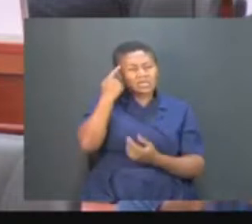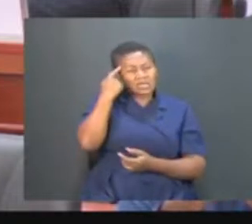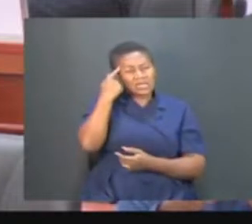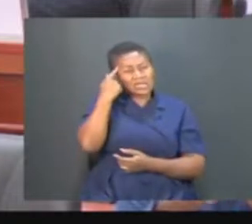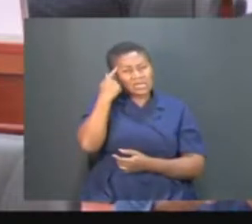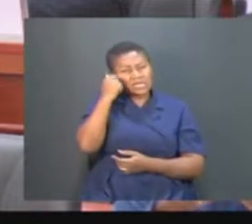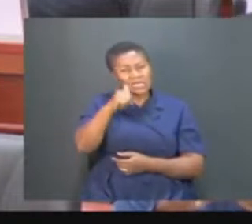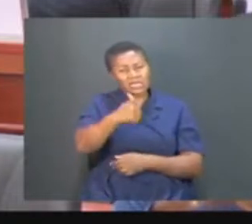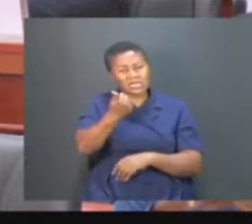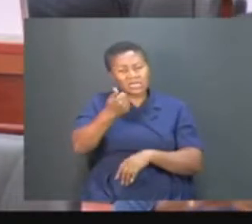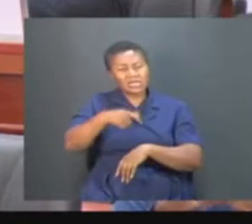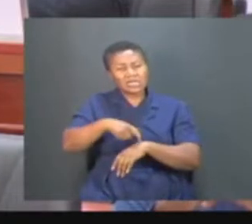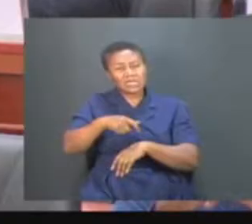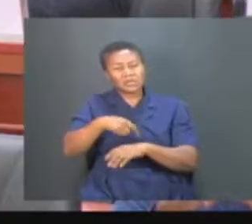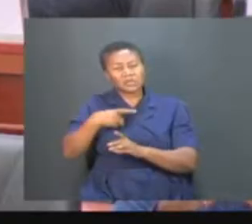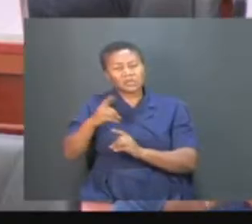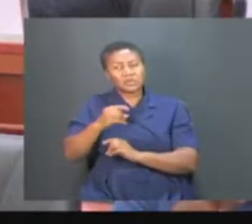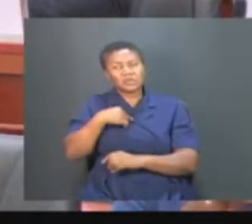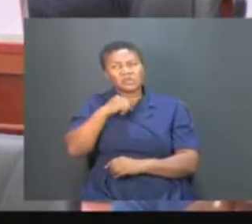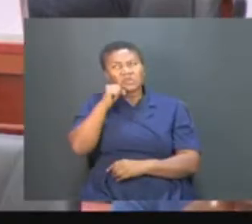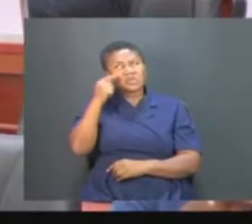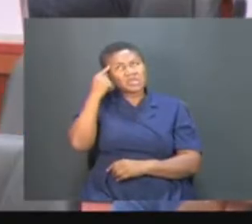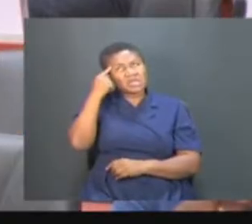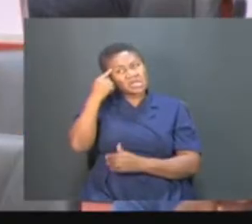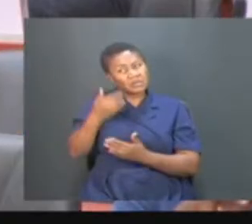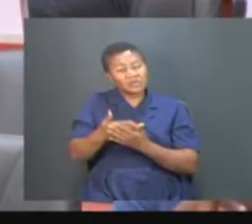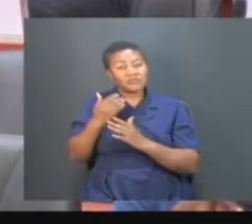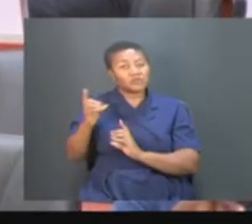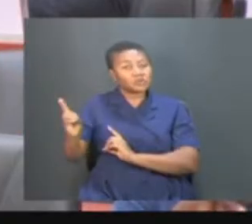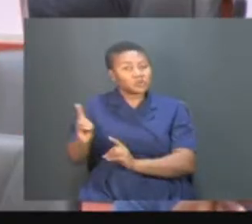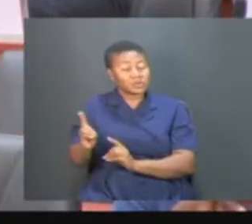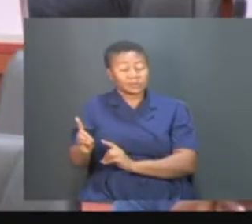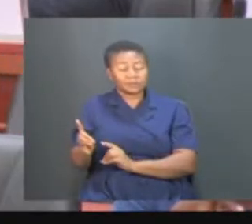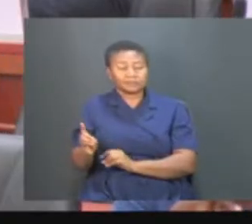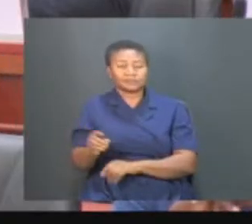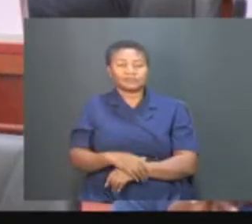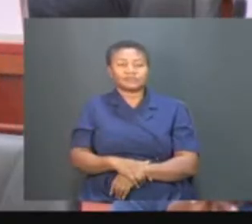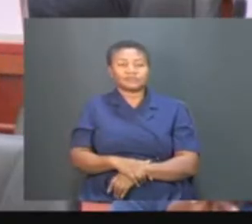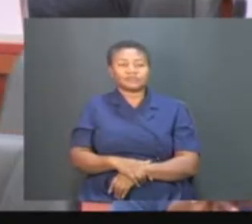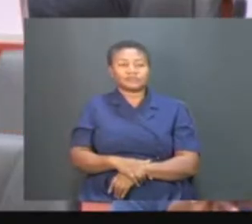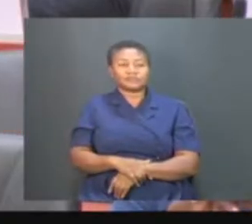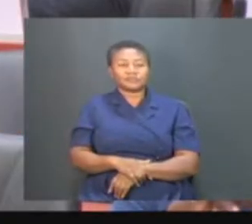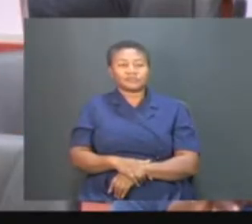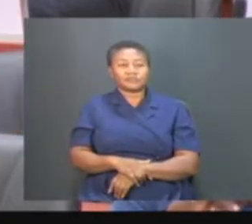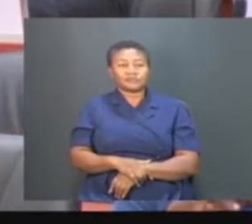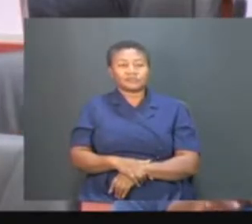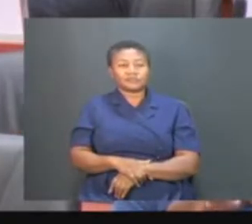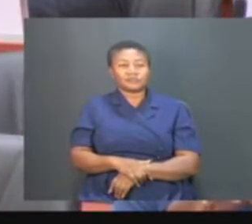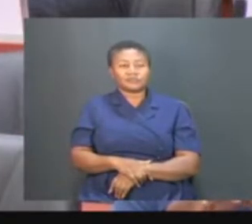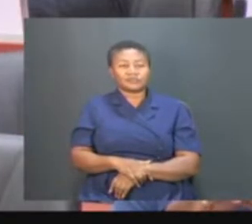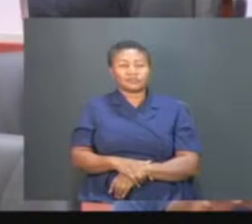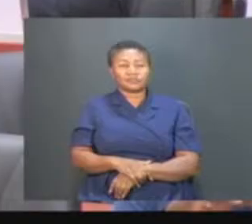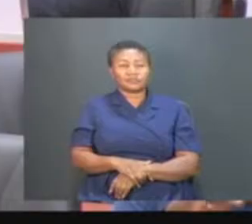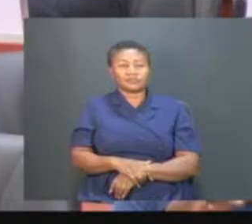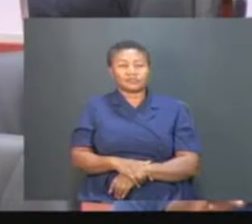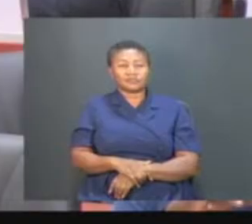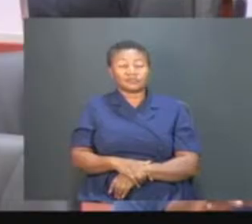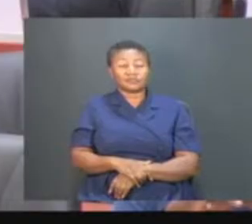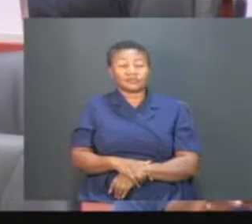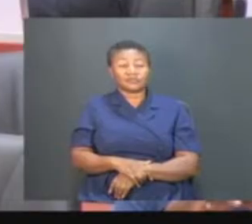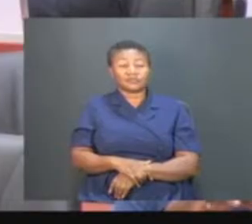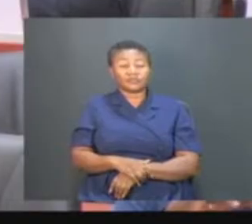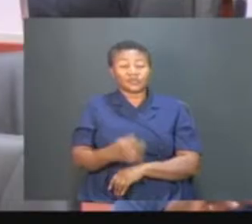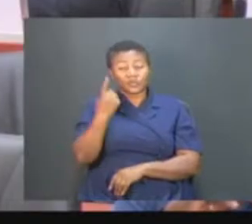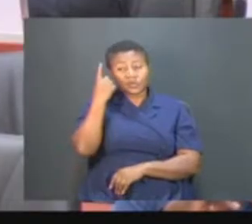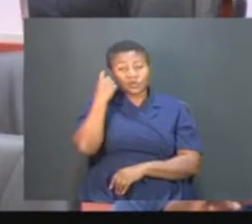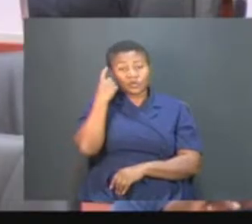don't think deeply about it. But Mr. Speaker, Honorable Speaker, in fact, at the point, recently I heard you arguing that you were supposed